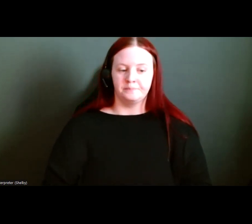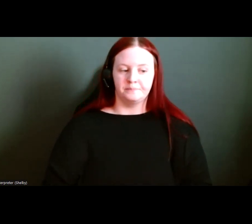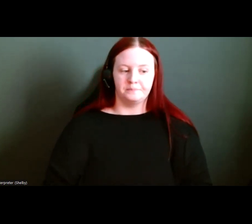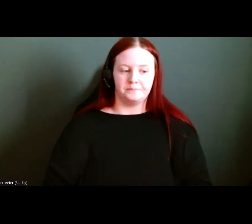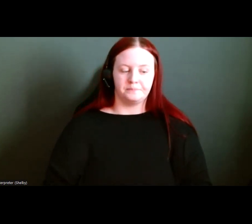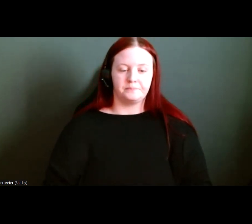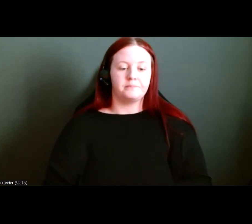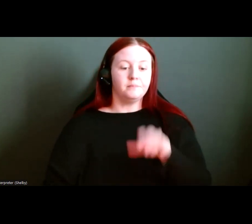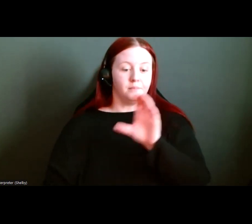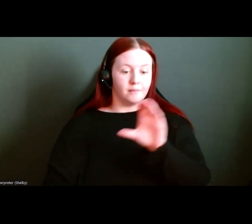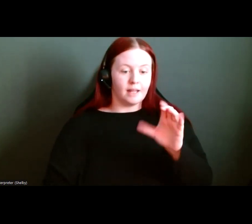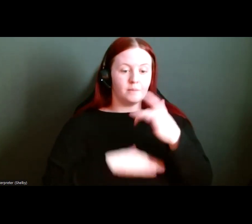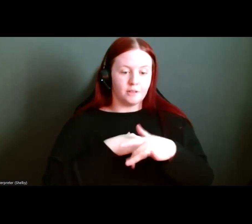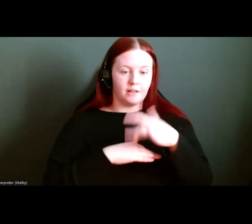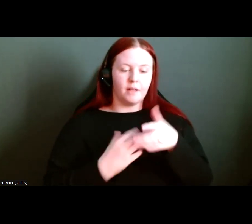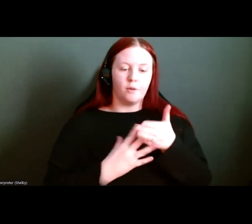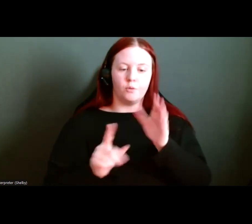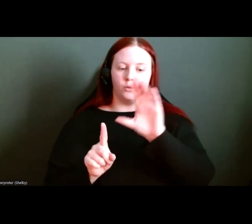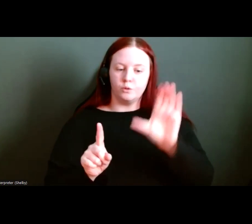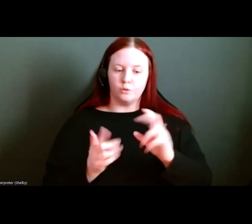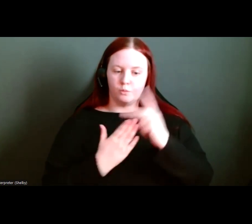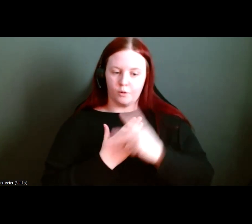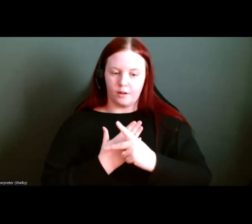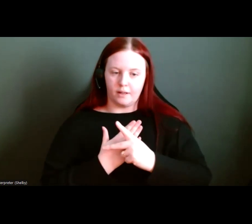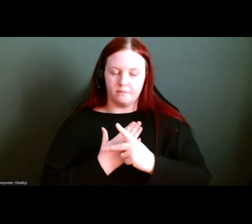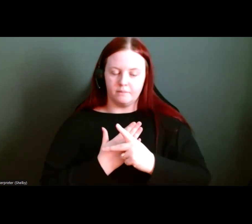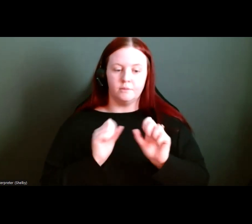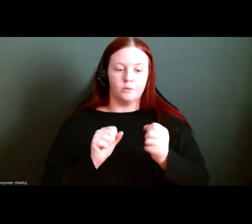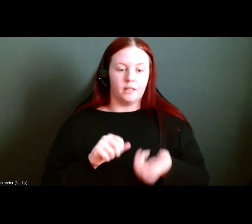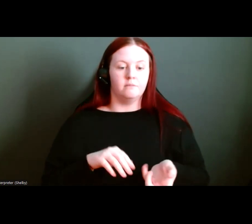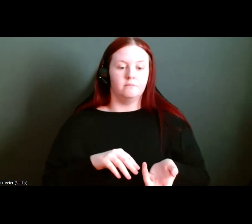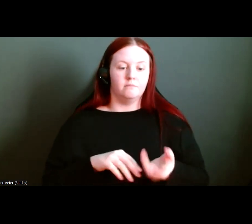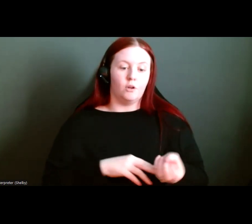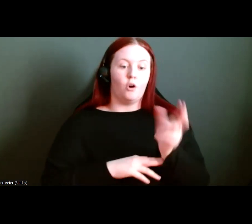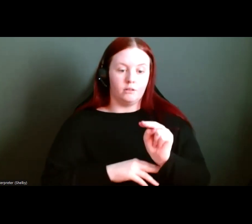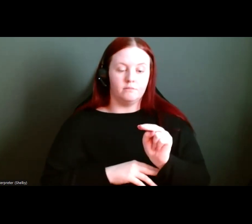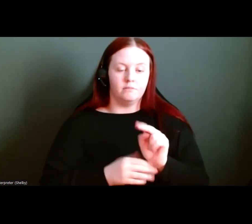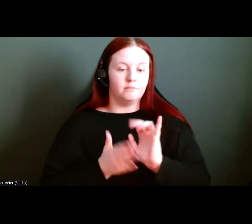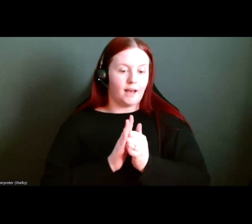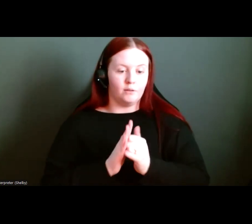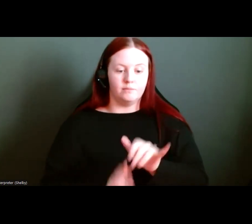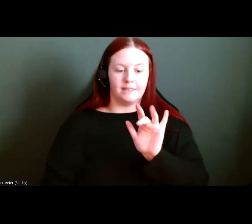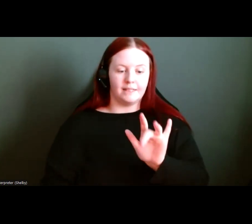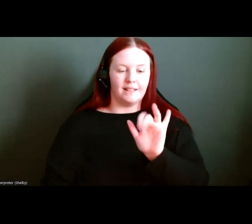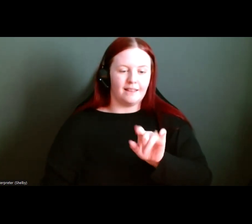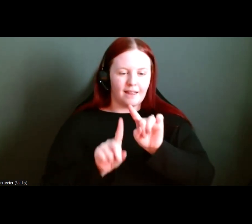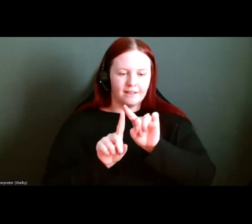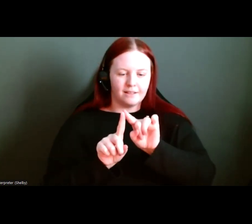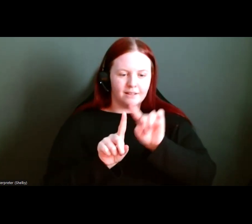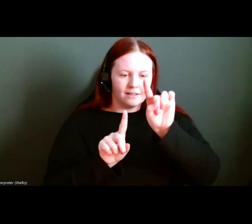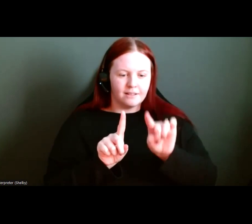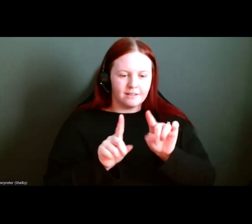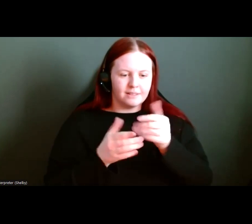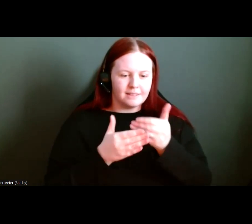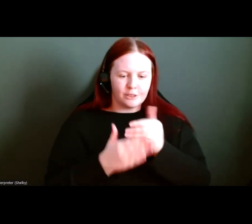Captioning is available through Zoom. You can enable subtitles within Zoom by clicking on the up arrow that's right next to the